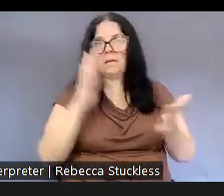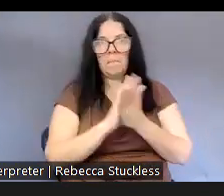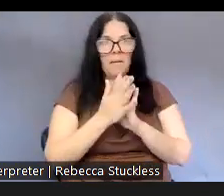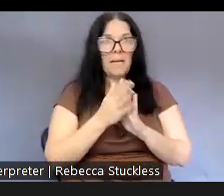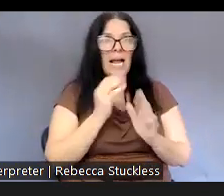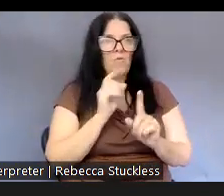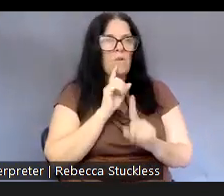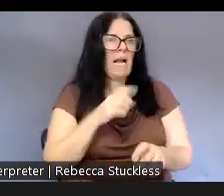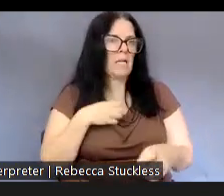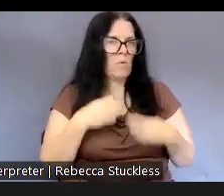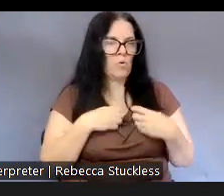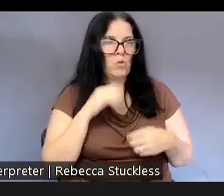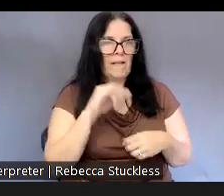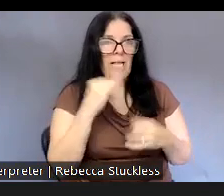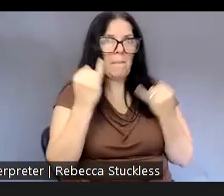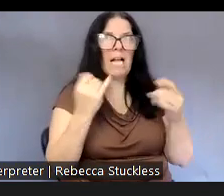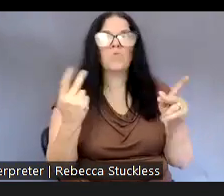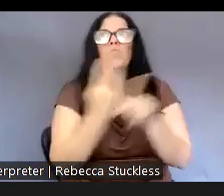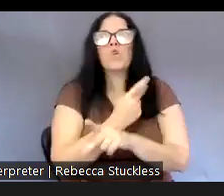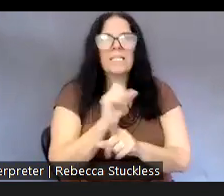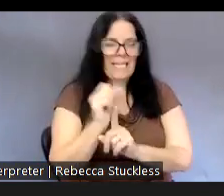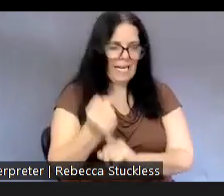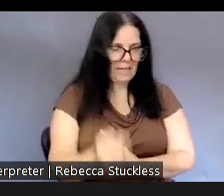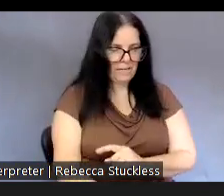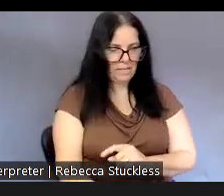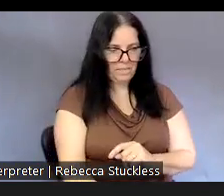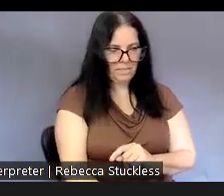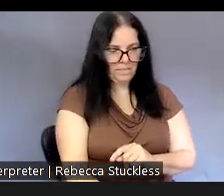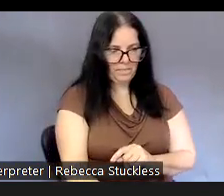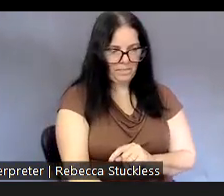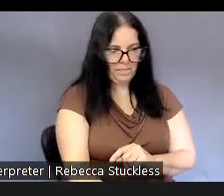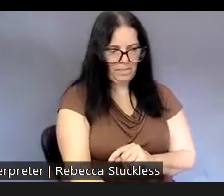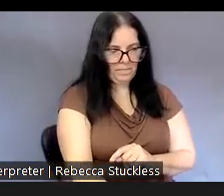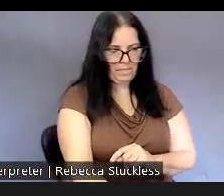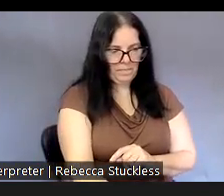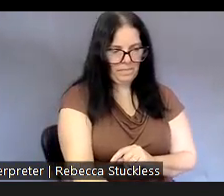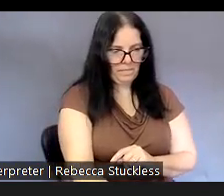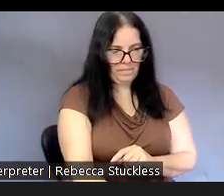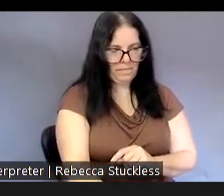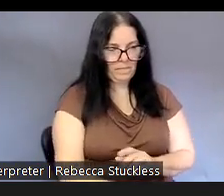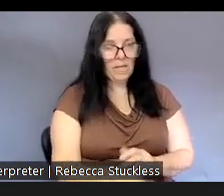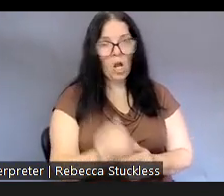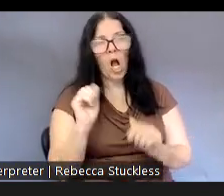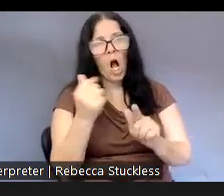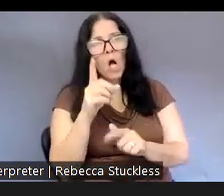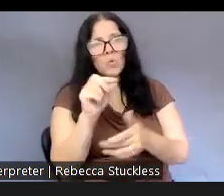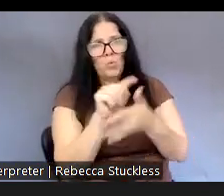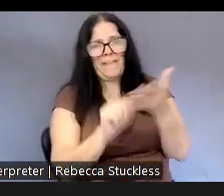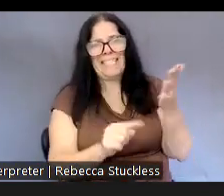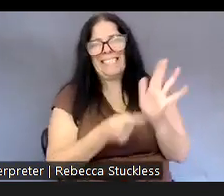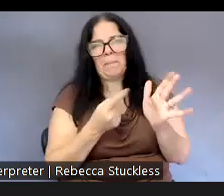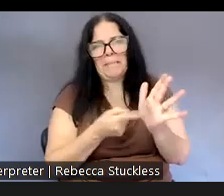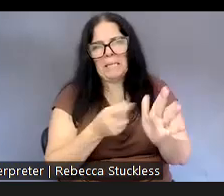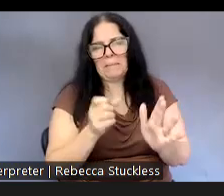emotionally to the imagined worst case scenario. We all do some of these some of the time. But the idea